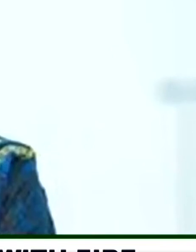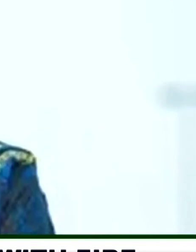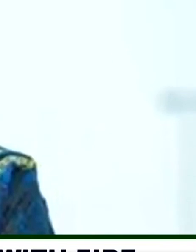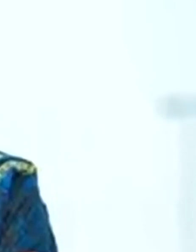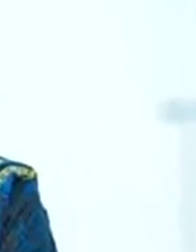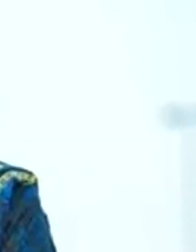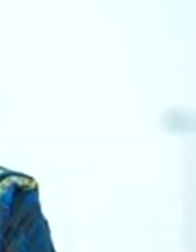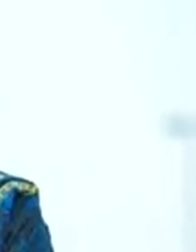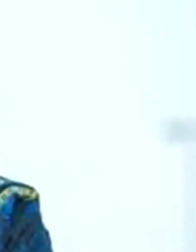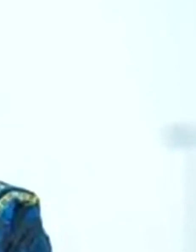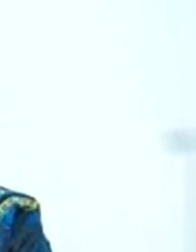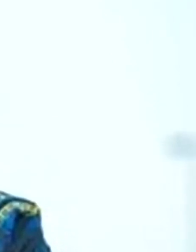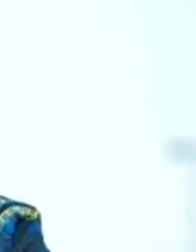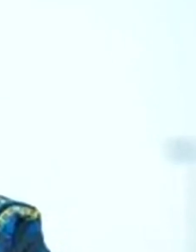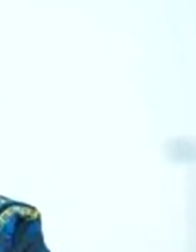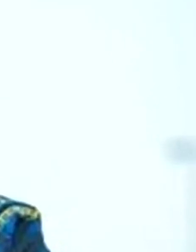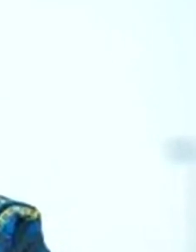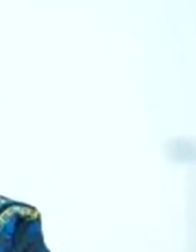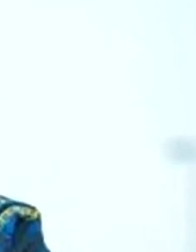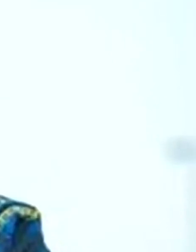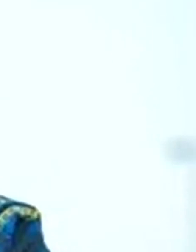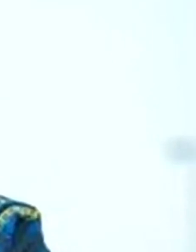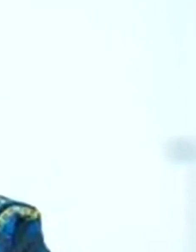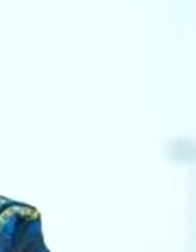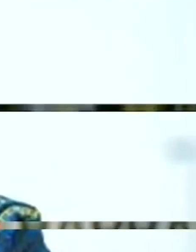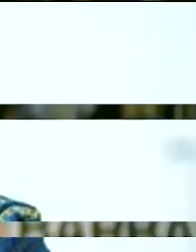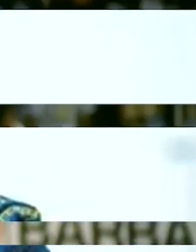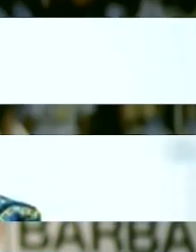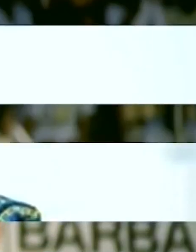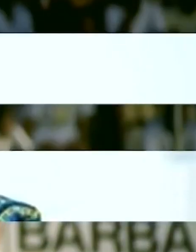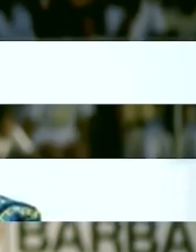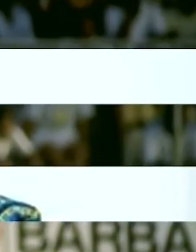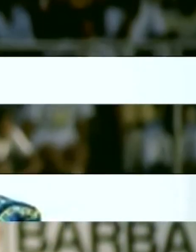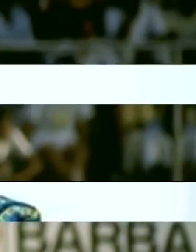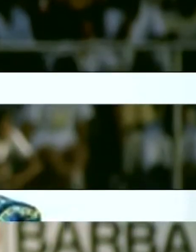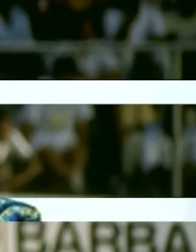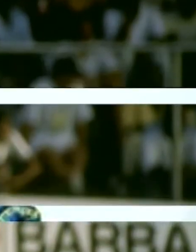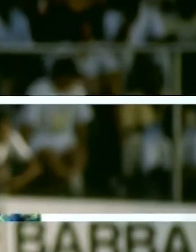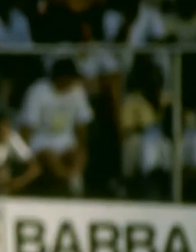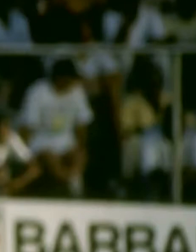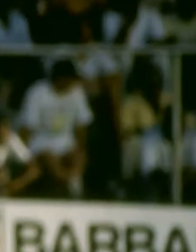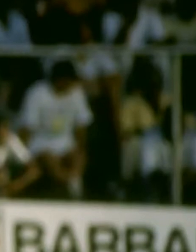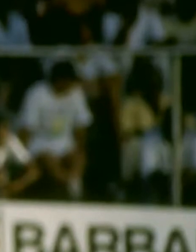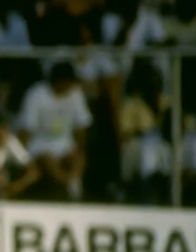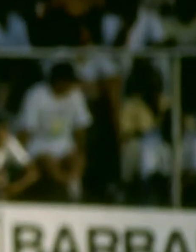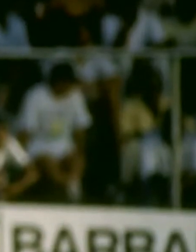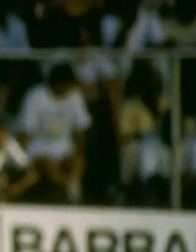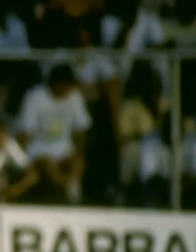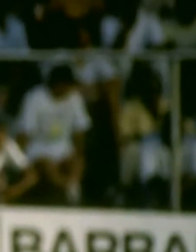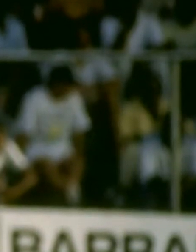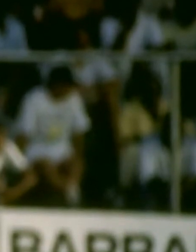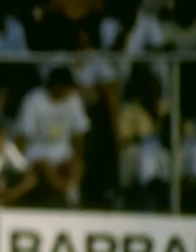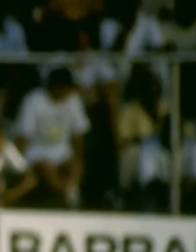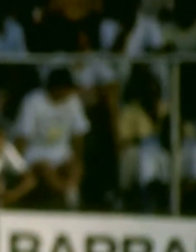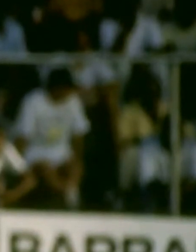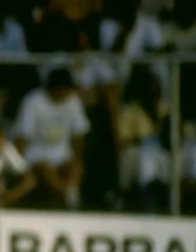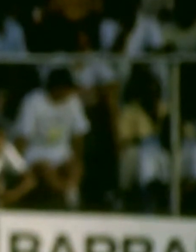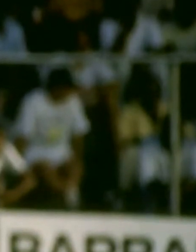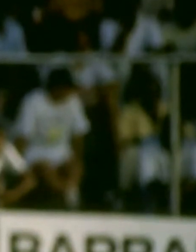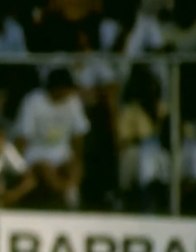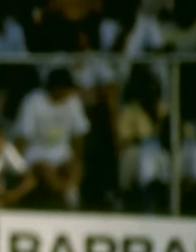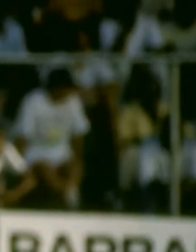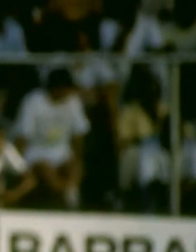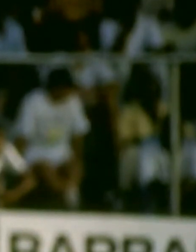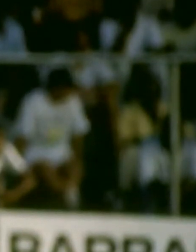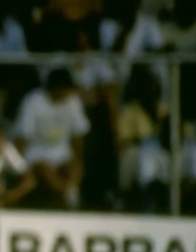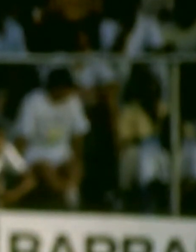Curtly Ambrose, you know, came into West Indies team. Curtly Ambrose is such a fun person. When I just joined West Indies